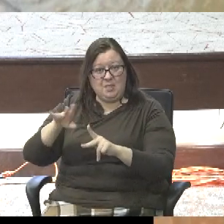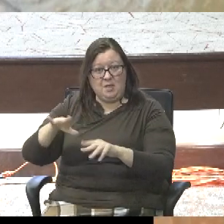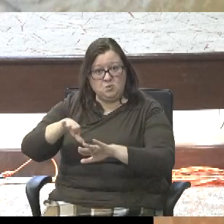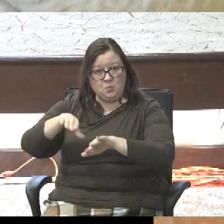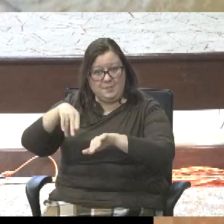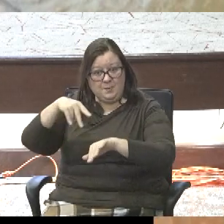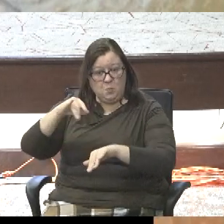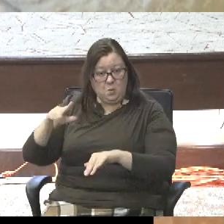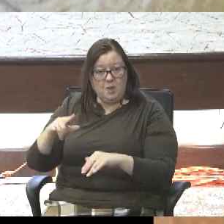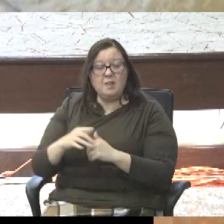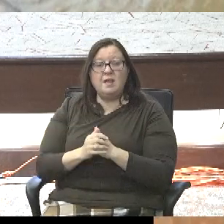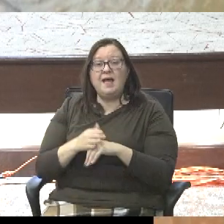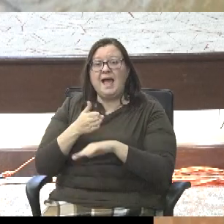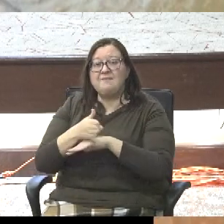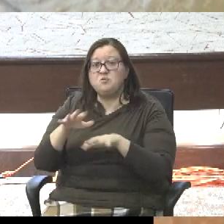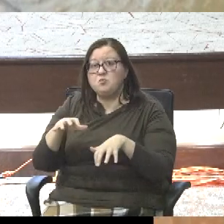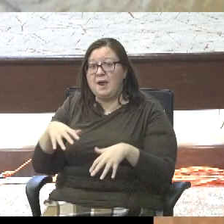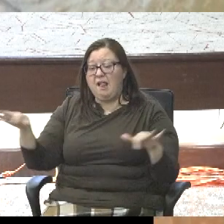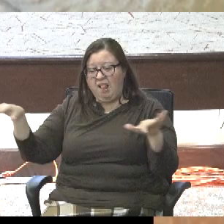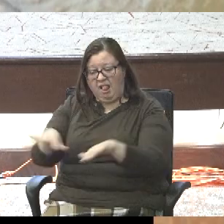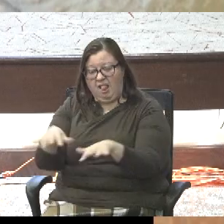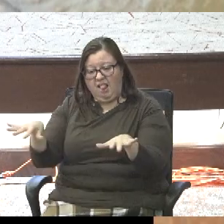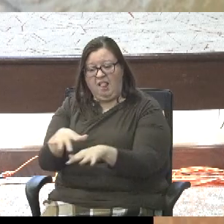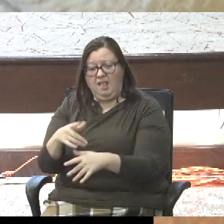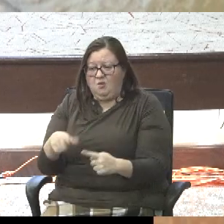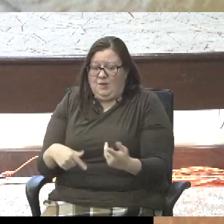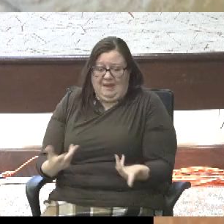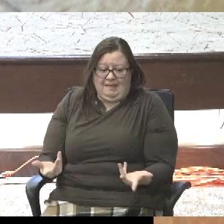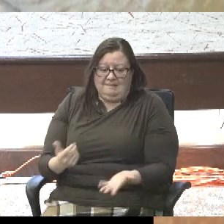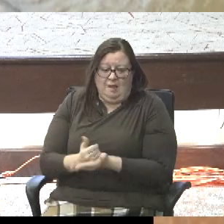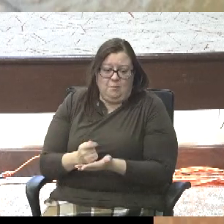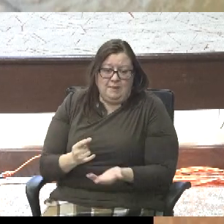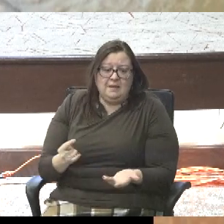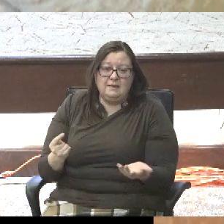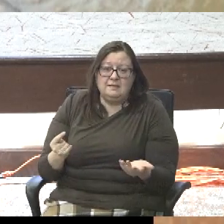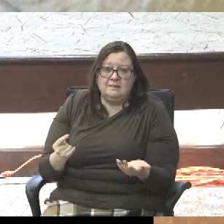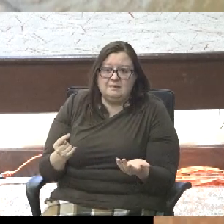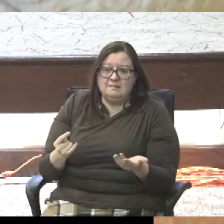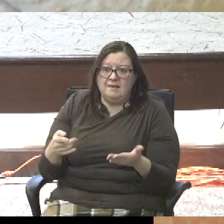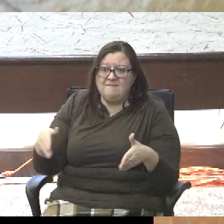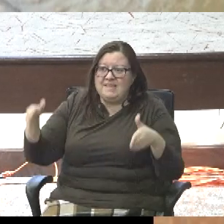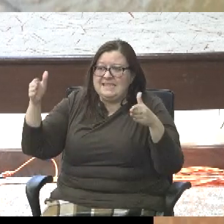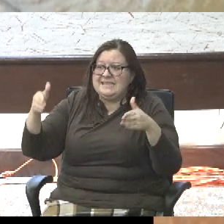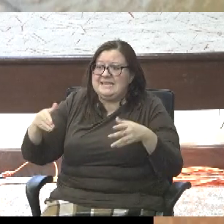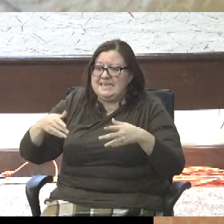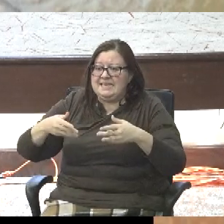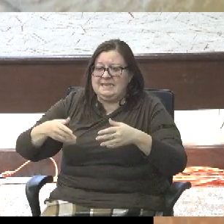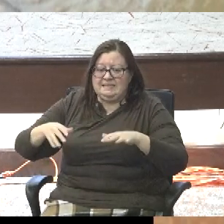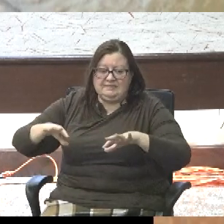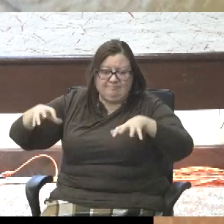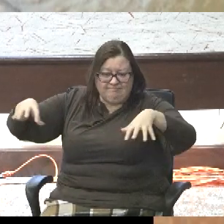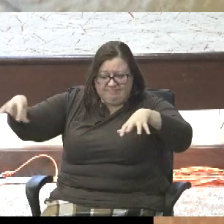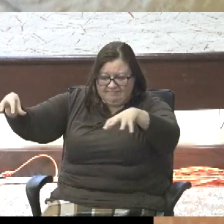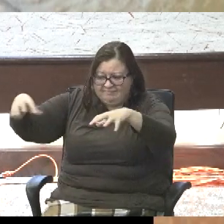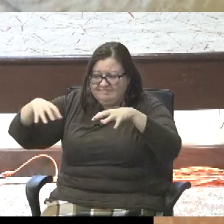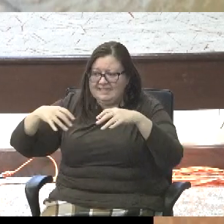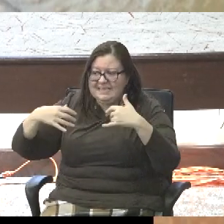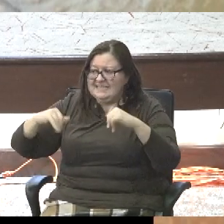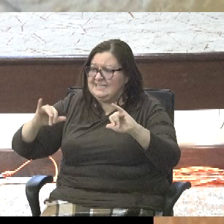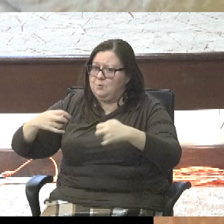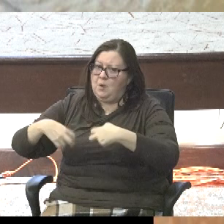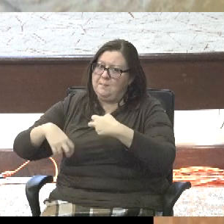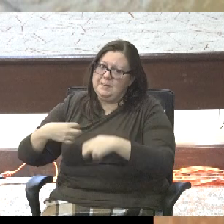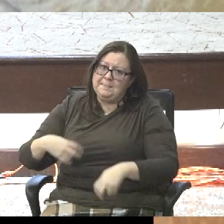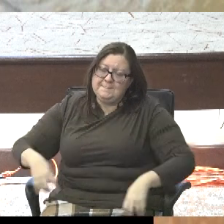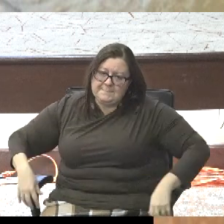pool after a rain, and there's not much you can do about that. After there's fencing up and landscaping, etc., it's a